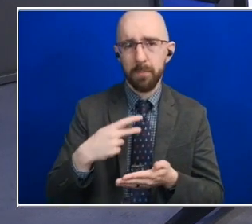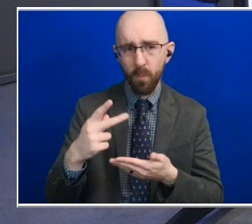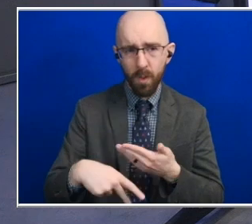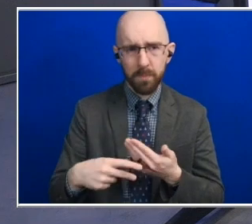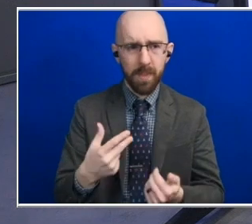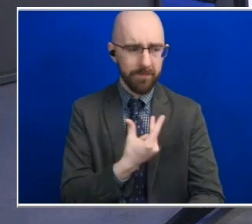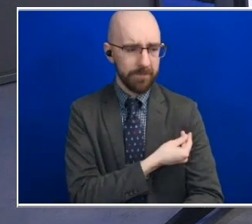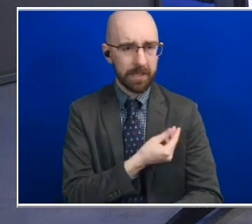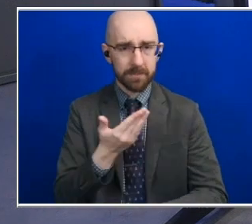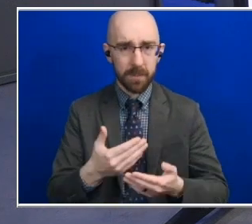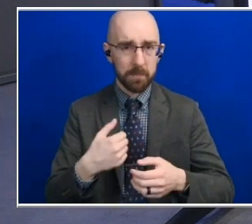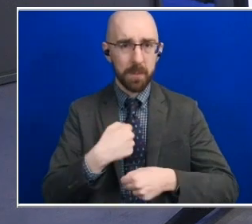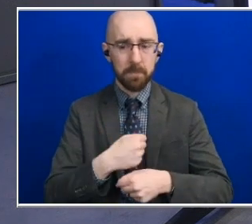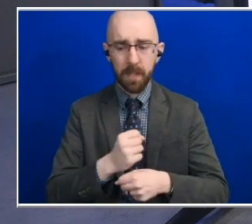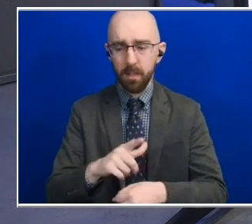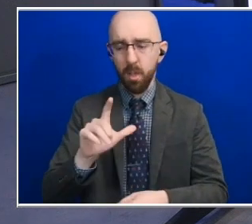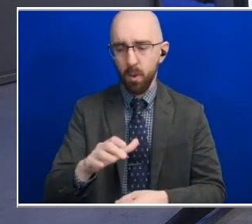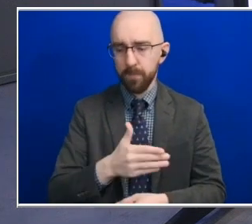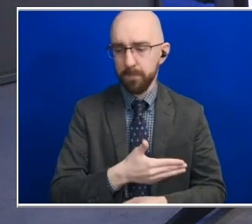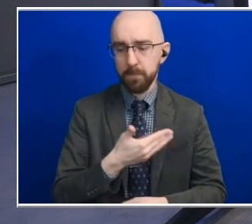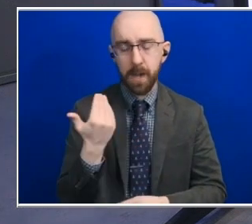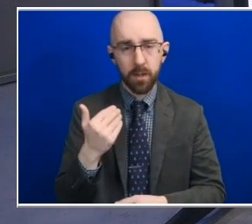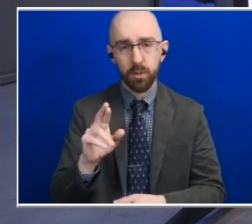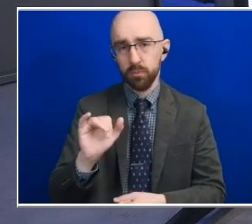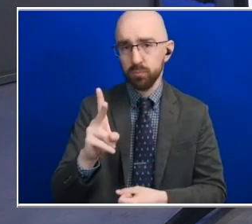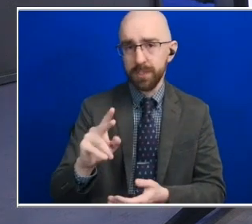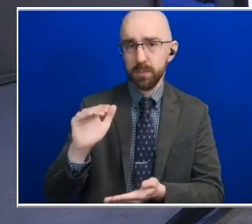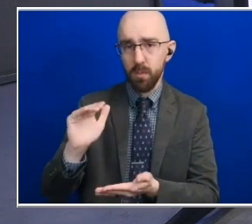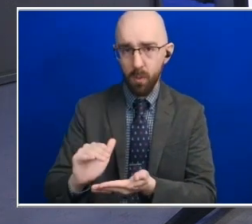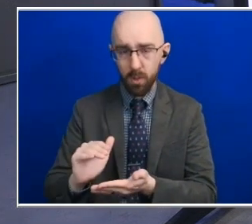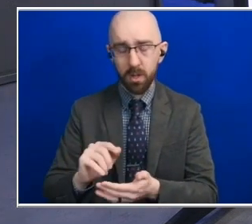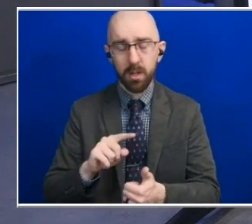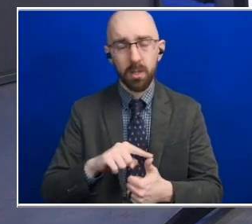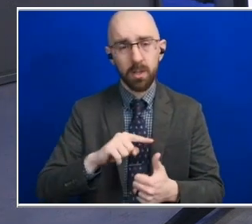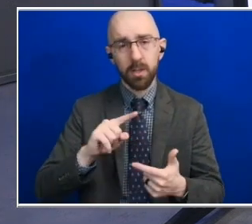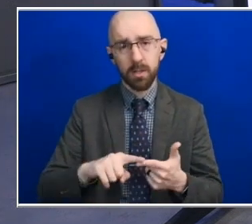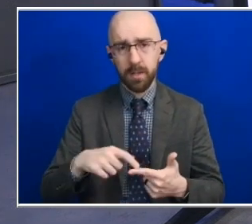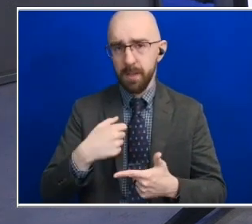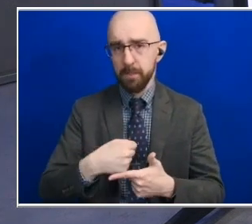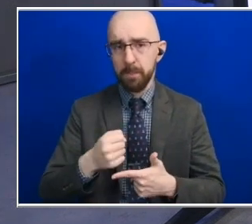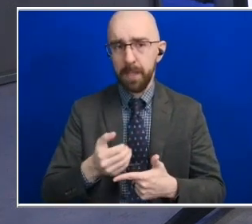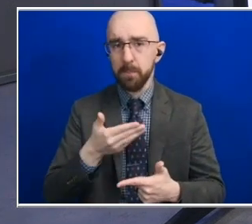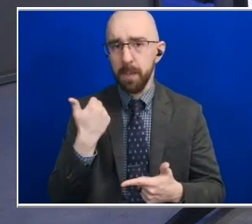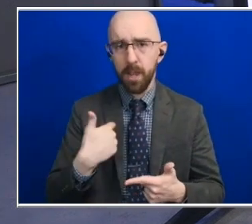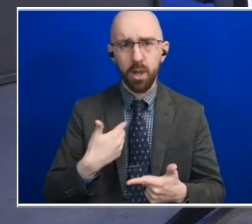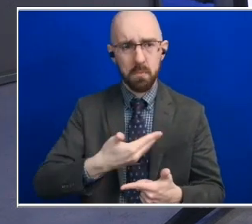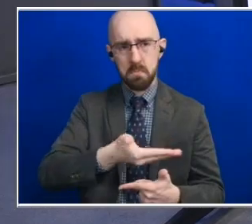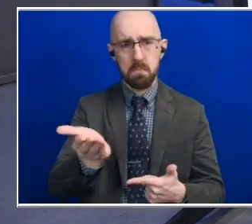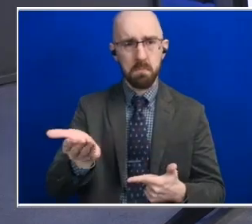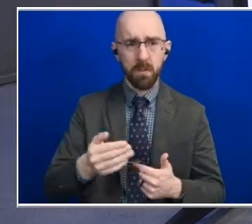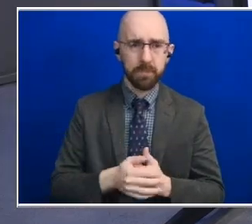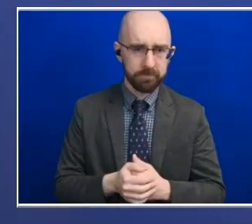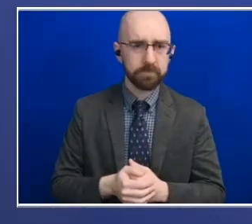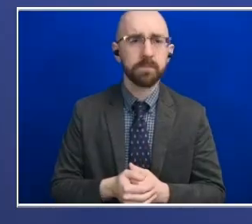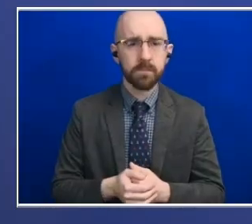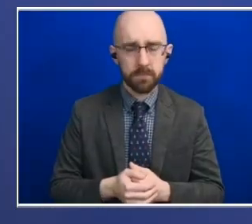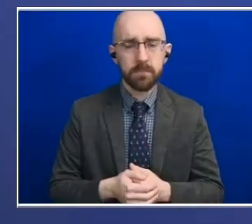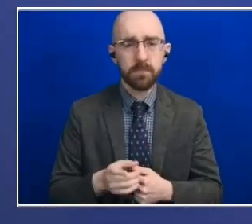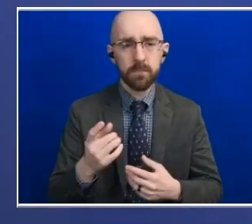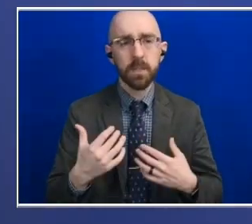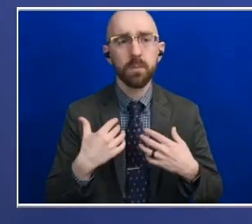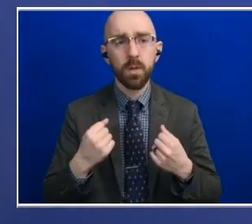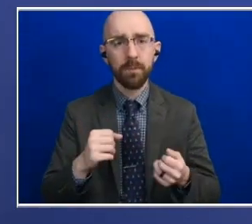COVID better. A, does it lower the risk of it? And B, does it make it better? I open that up to both of you. Yeah, so in the RECOVER study, which has